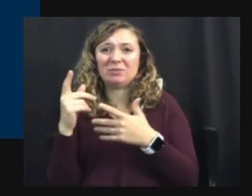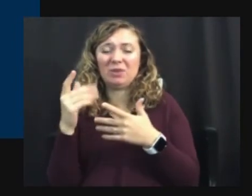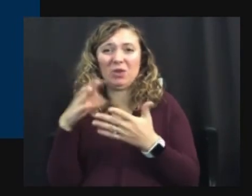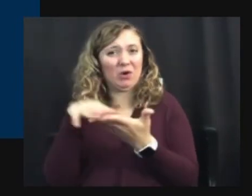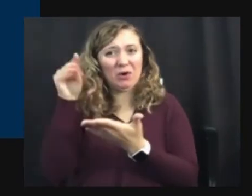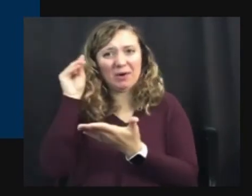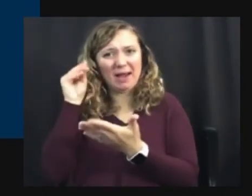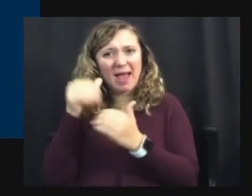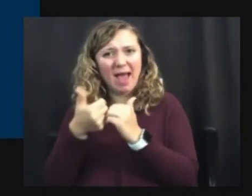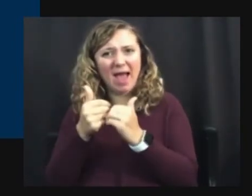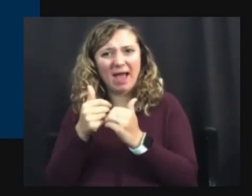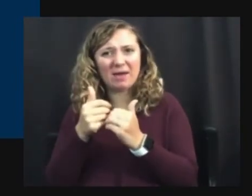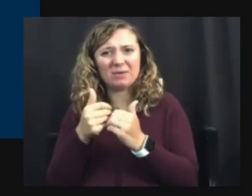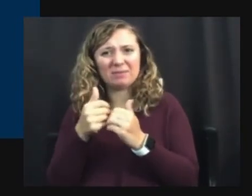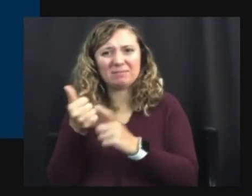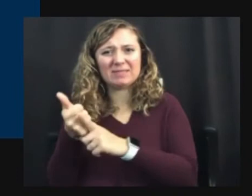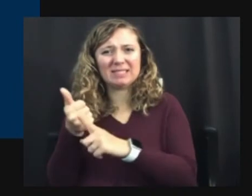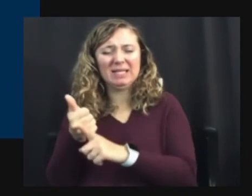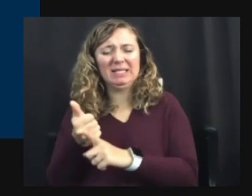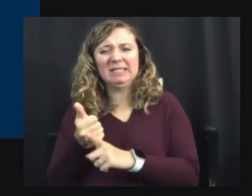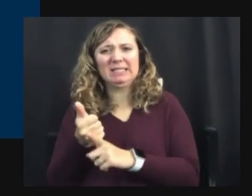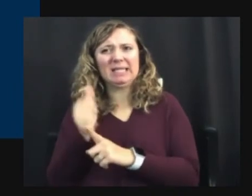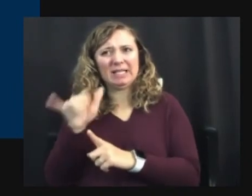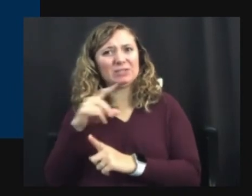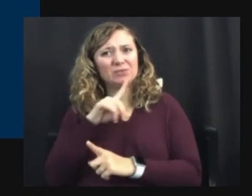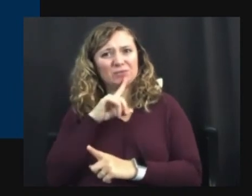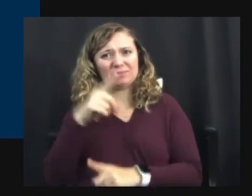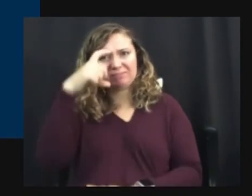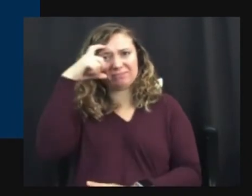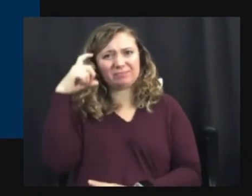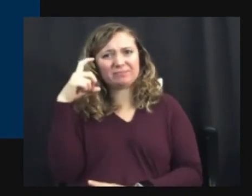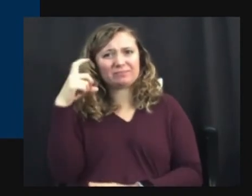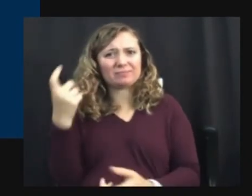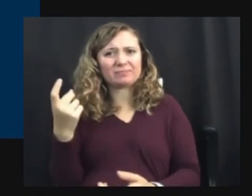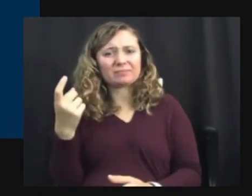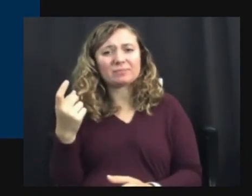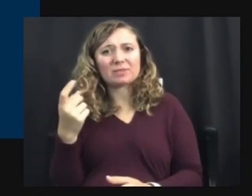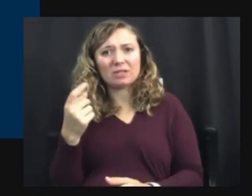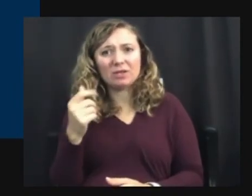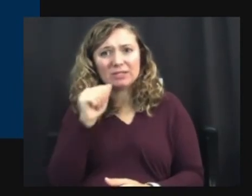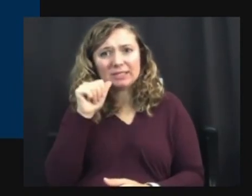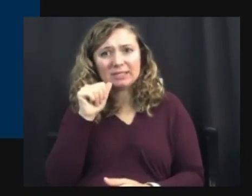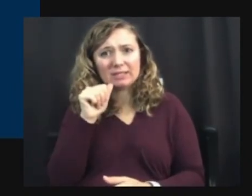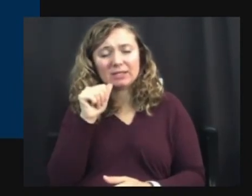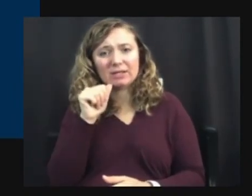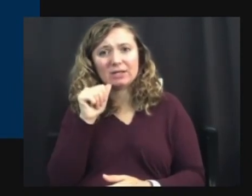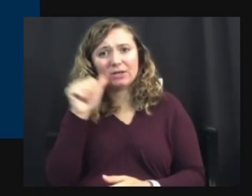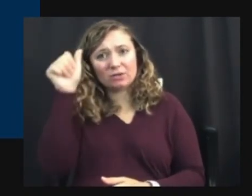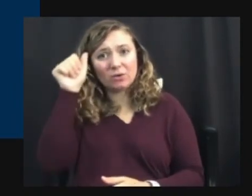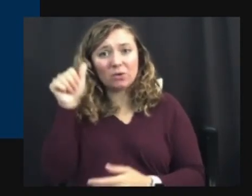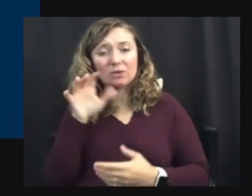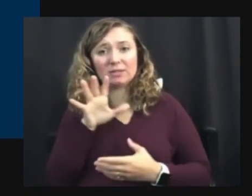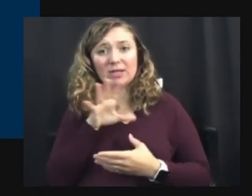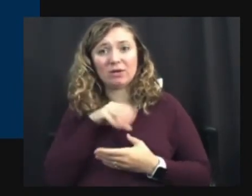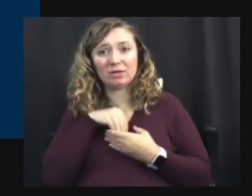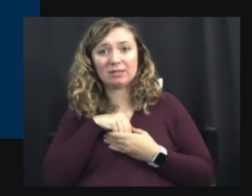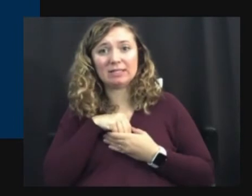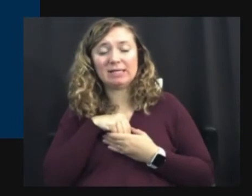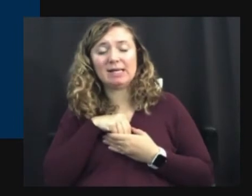autistic adults, many autistic adults experience sexual abuse and